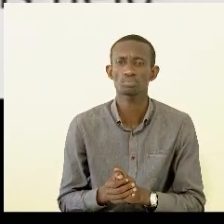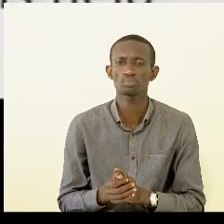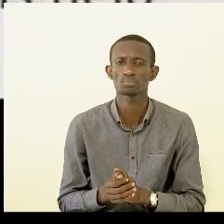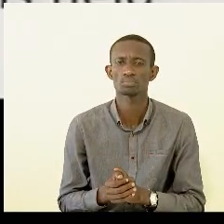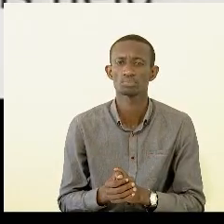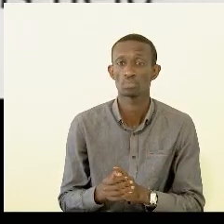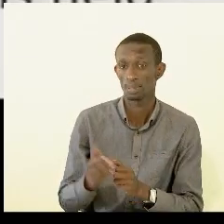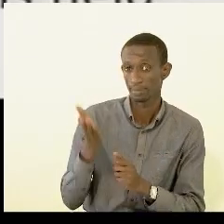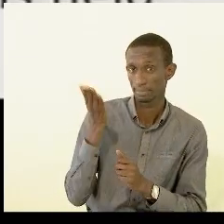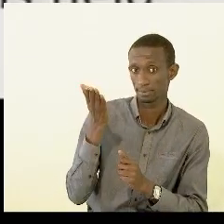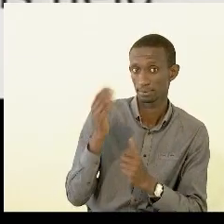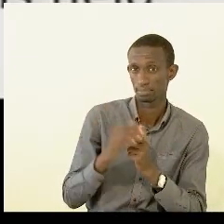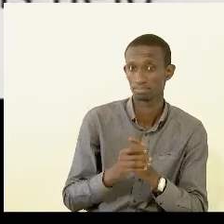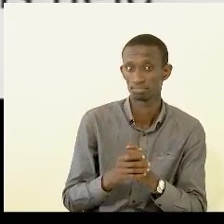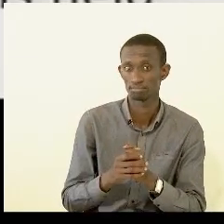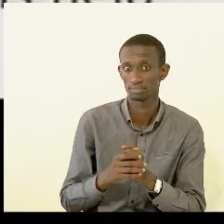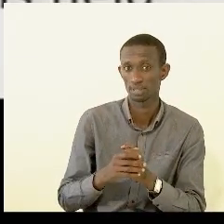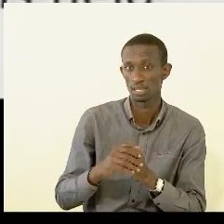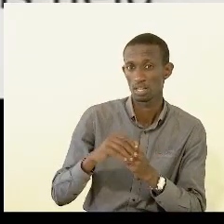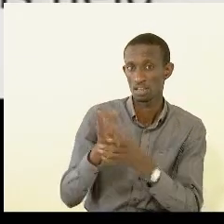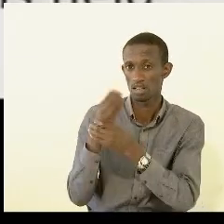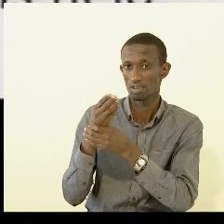supported by the stem,